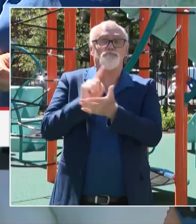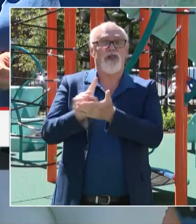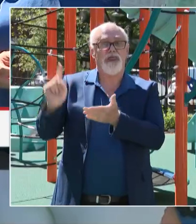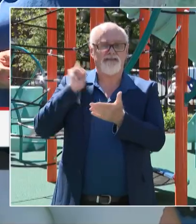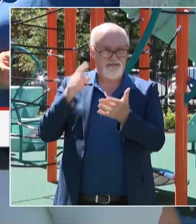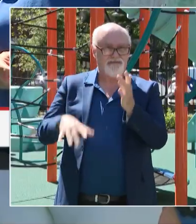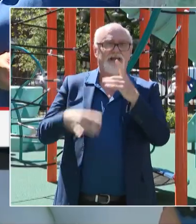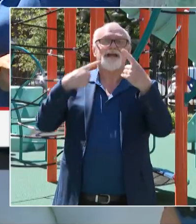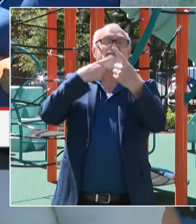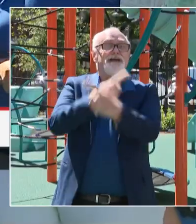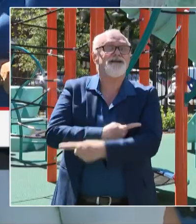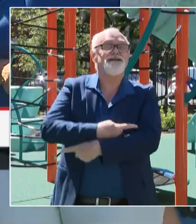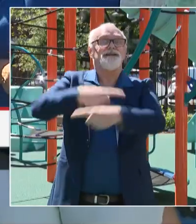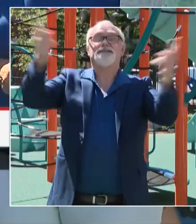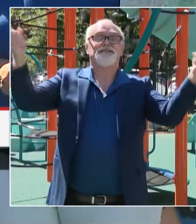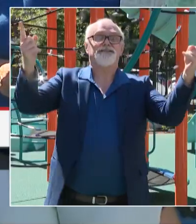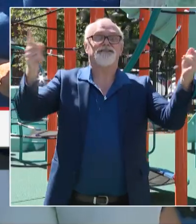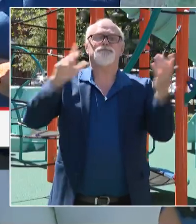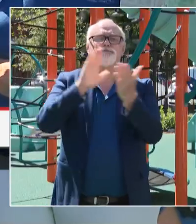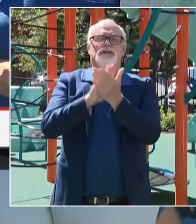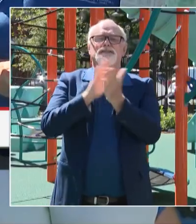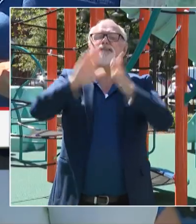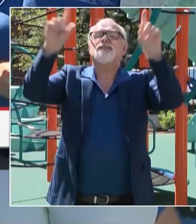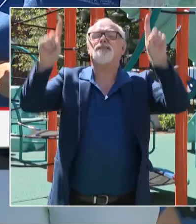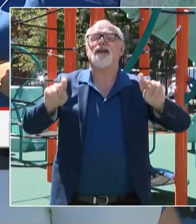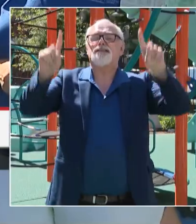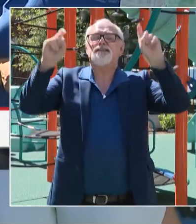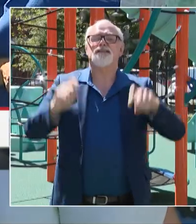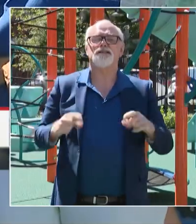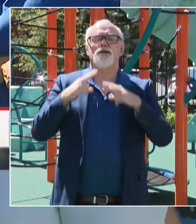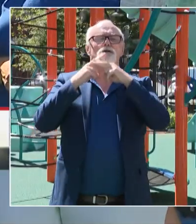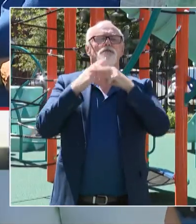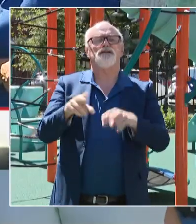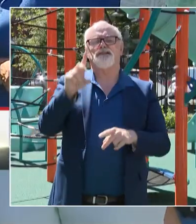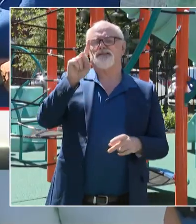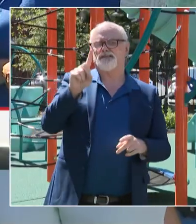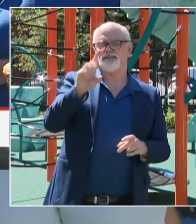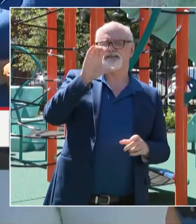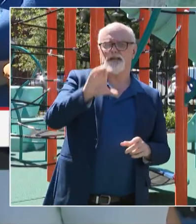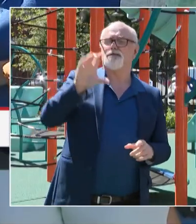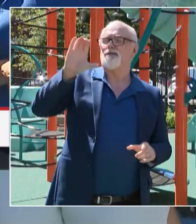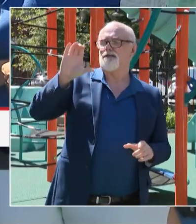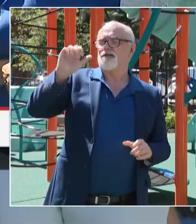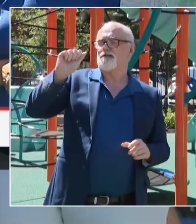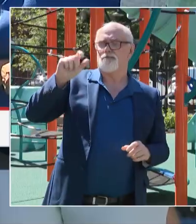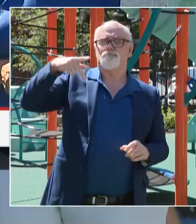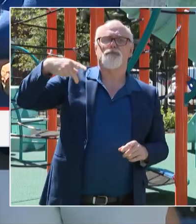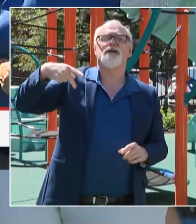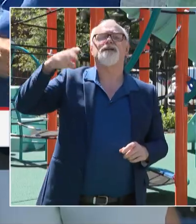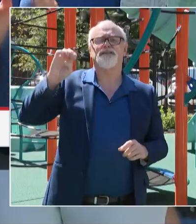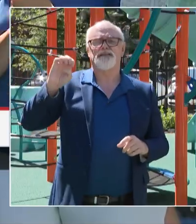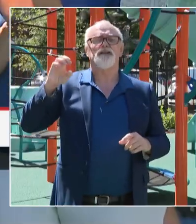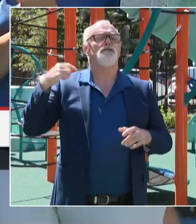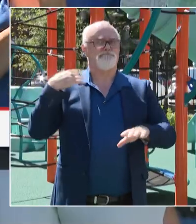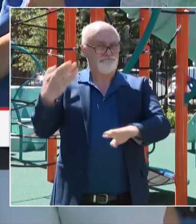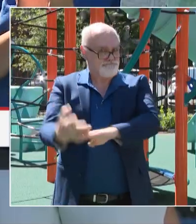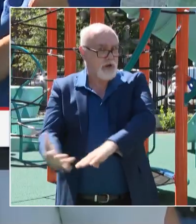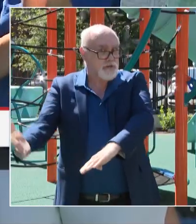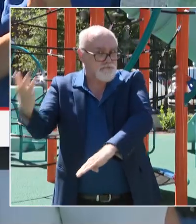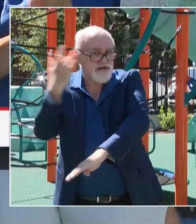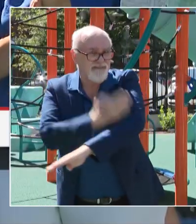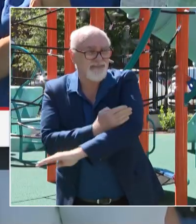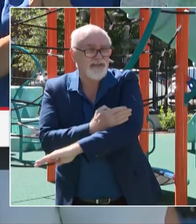as DC CAPE. We saw significant gains in both English language arts and math, with the